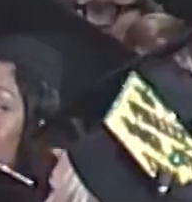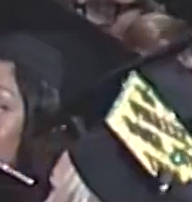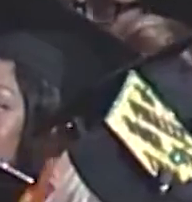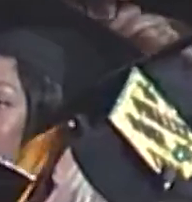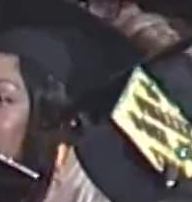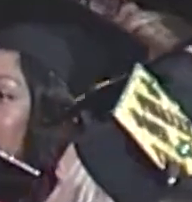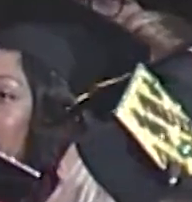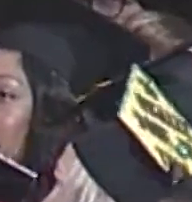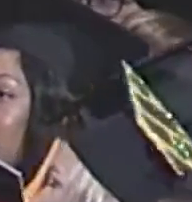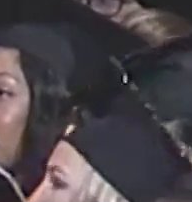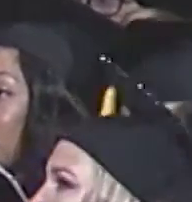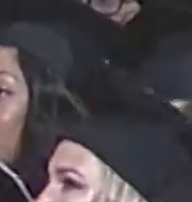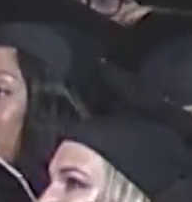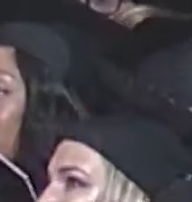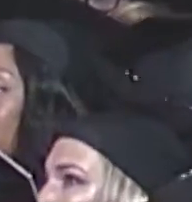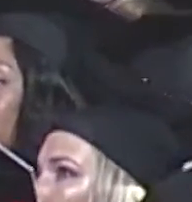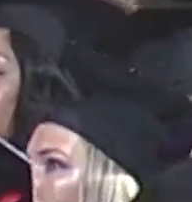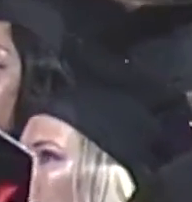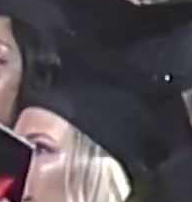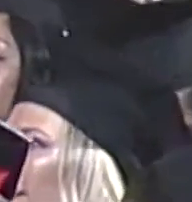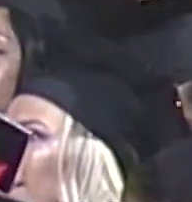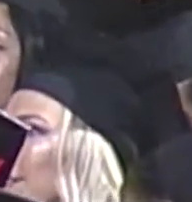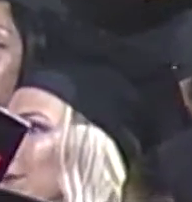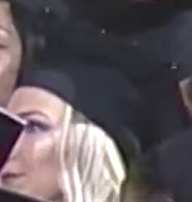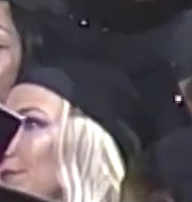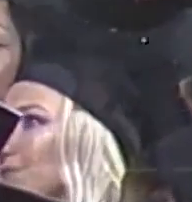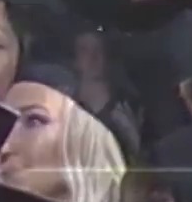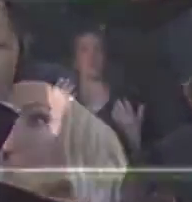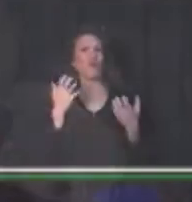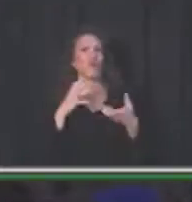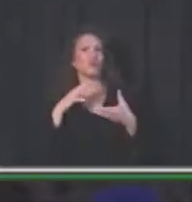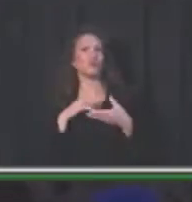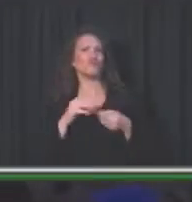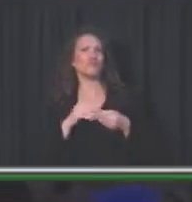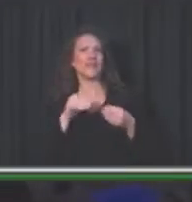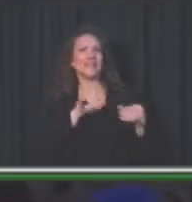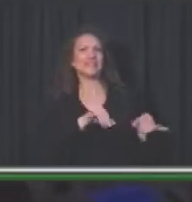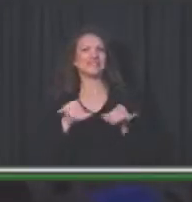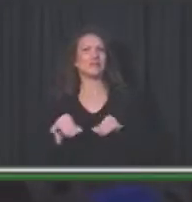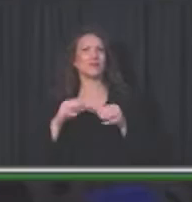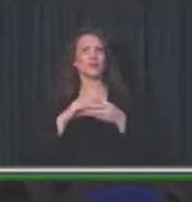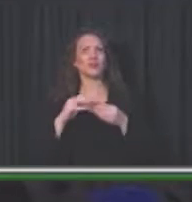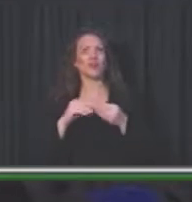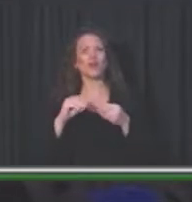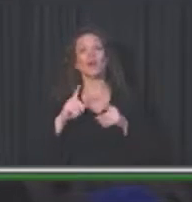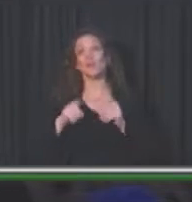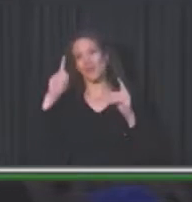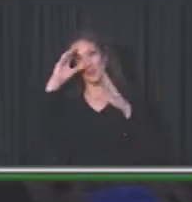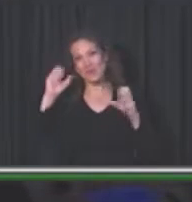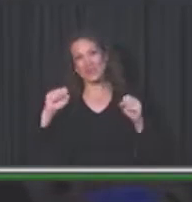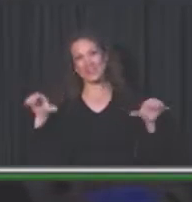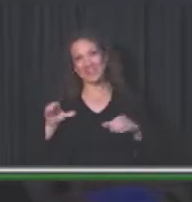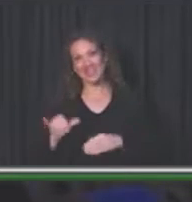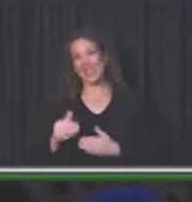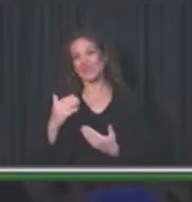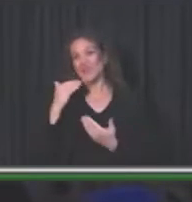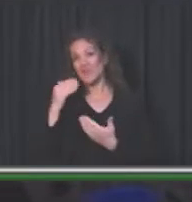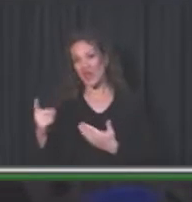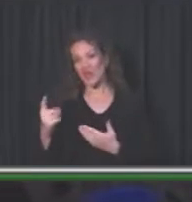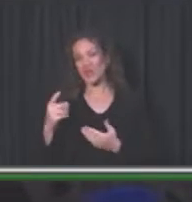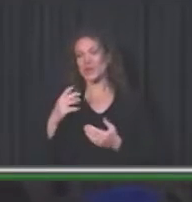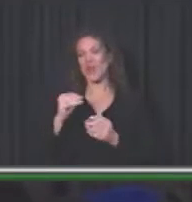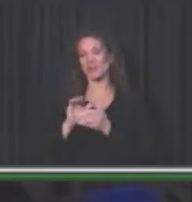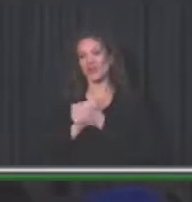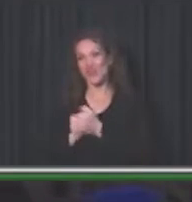I was going to tell a similar story about you today, but the president did that, and I want to thank you and congratulate you for being the Dean's Award